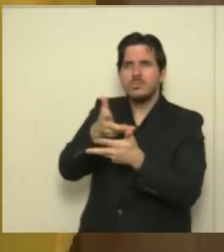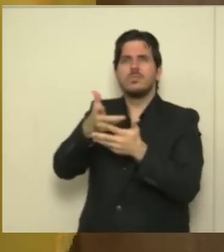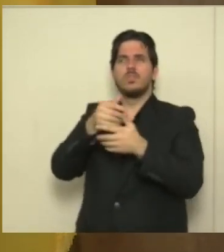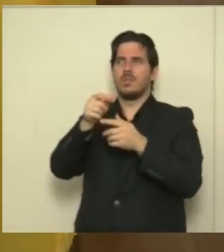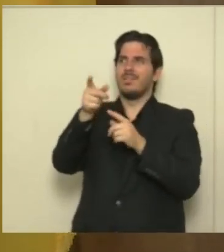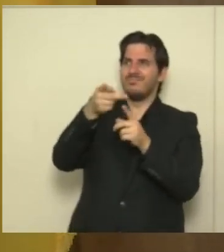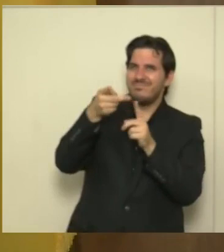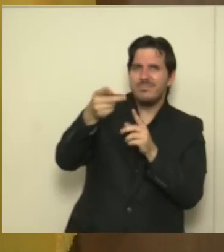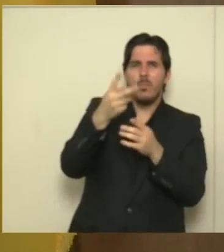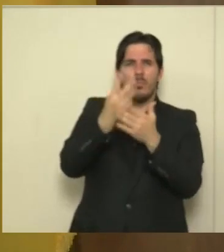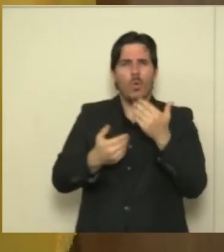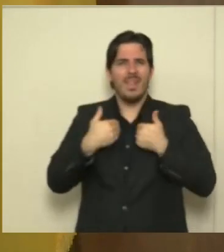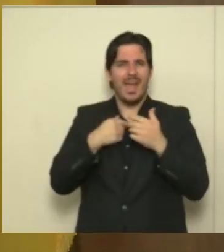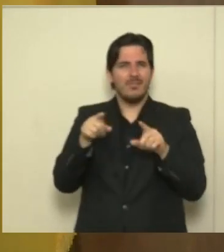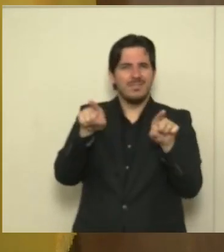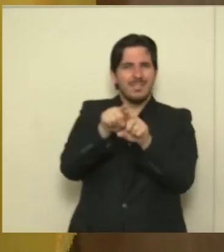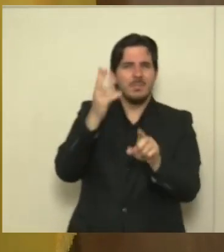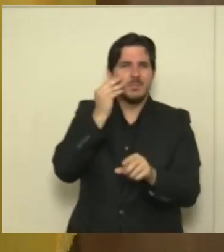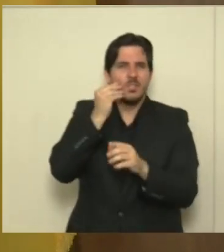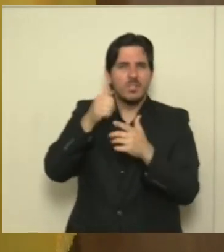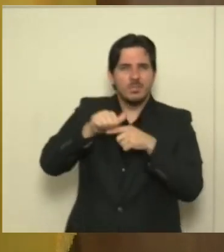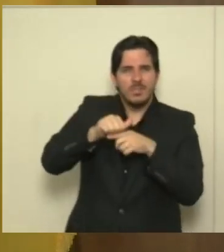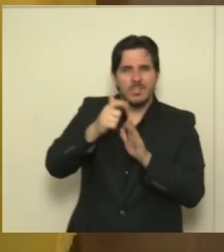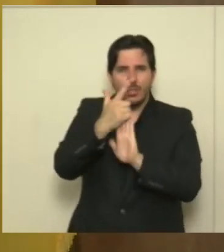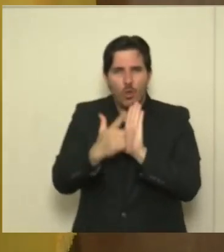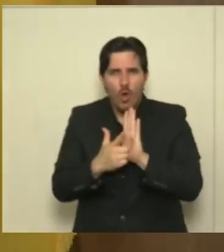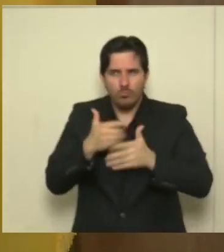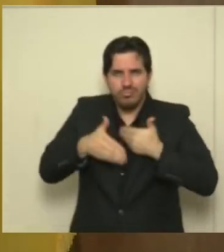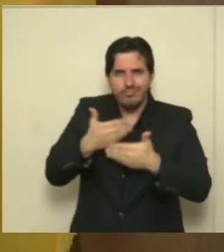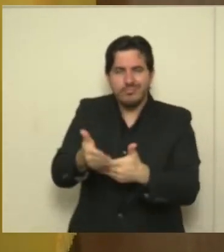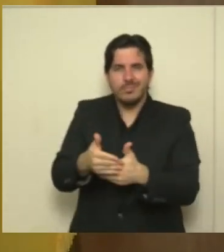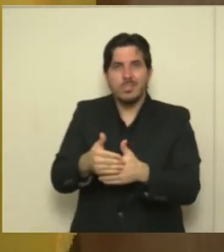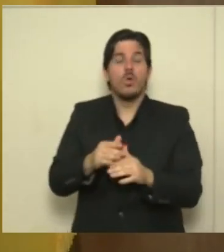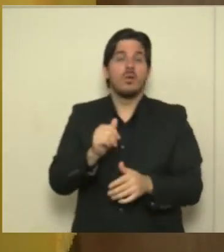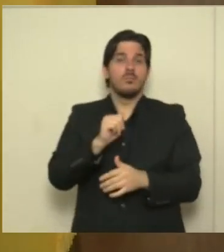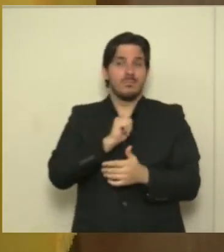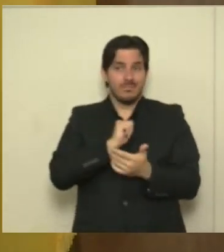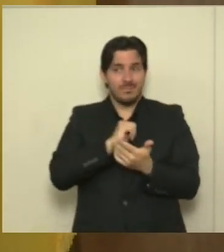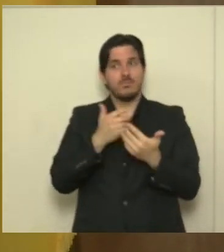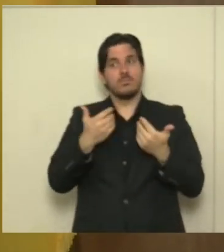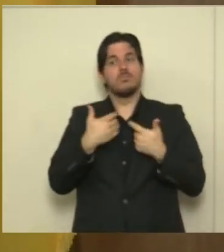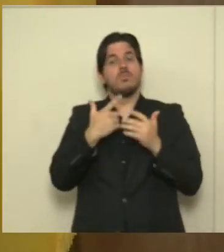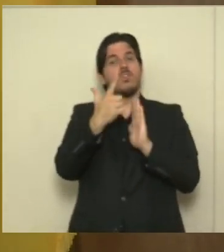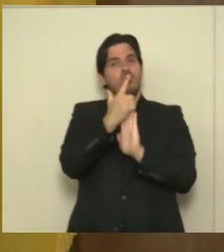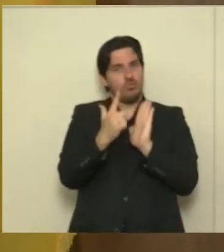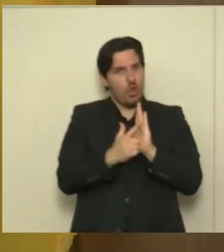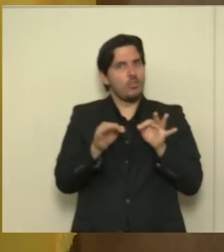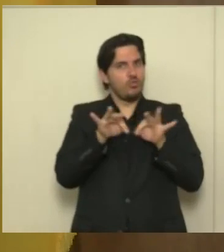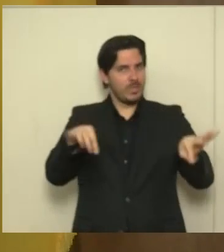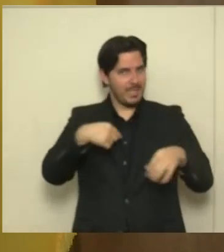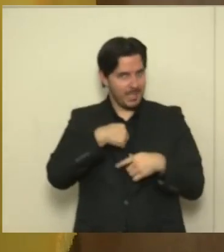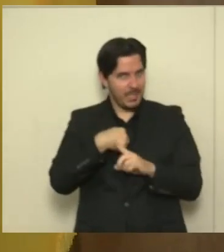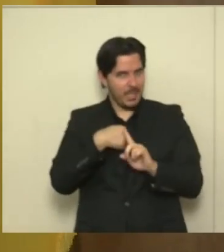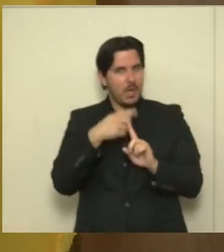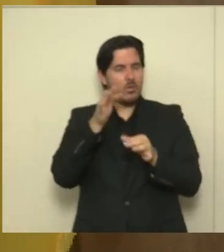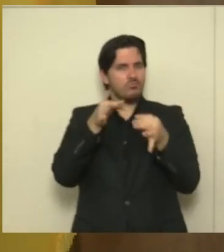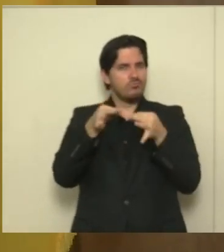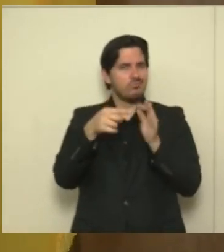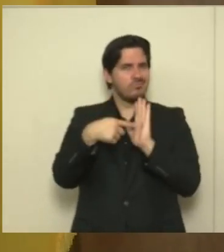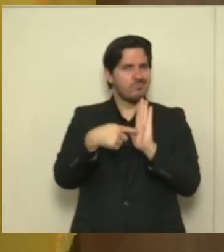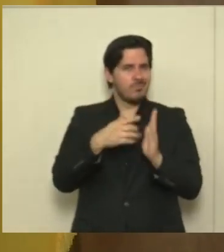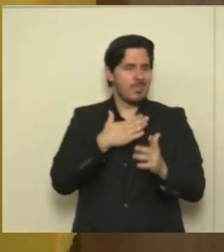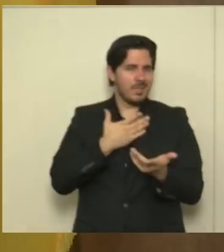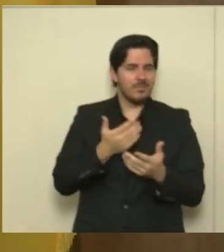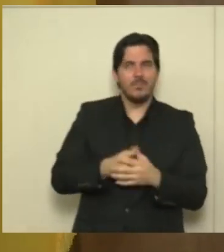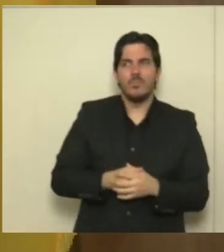as an example. As someone with a law degree and not too long ago had an active